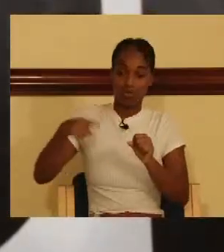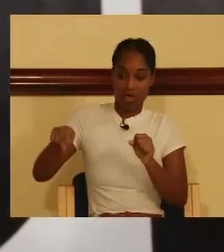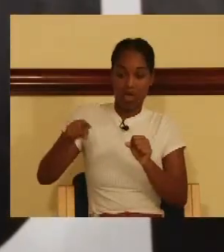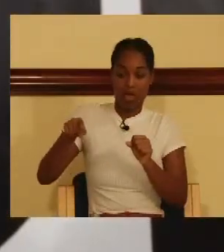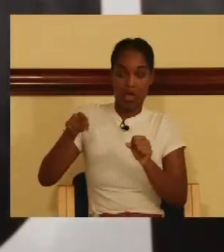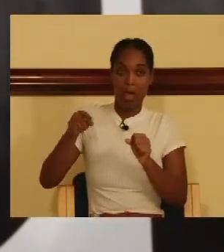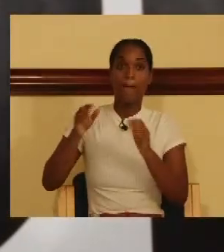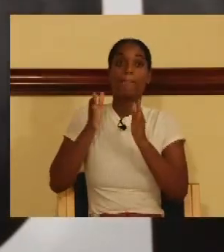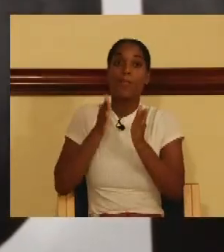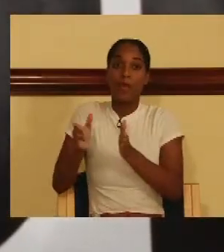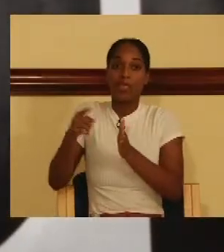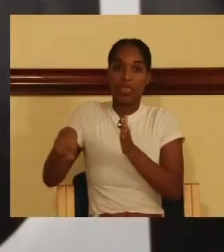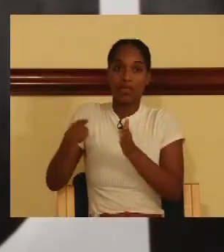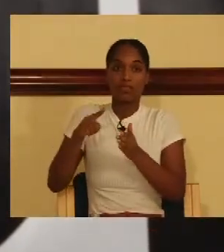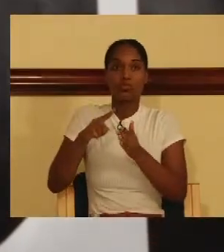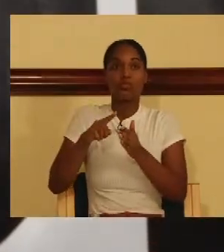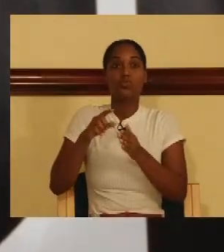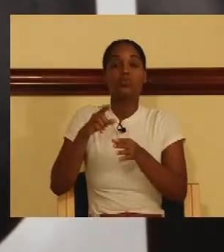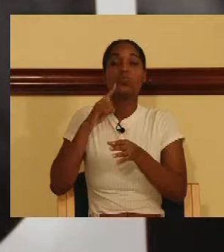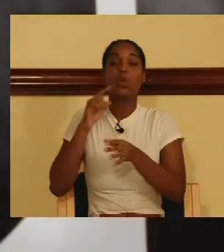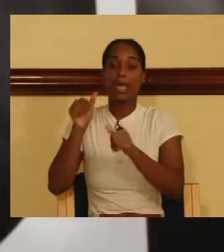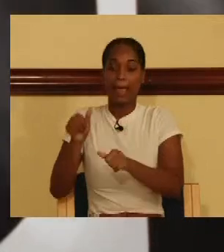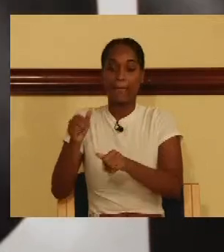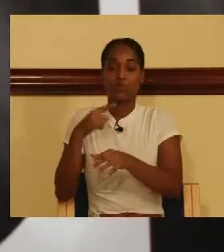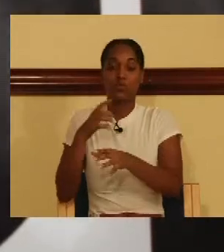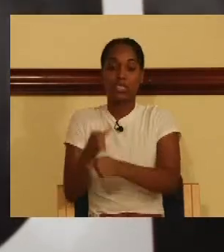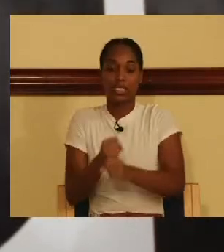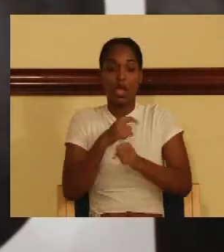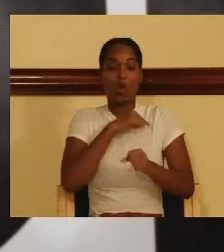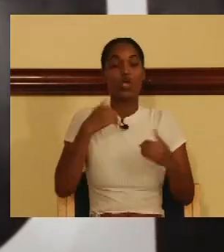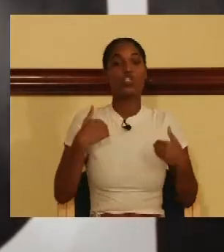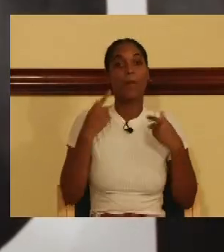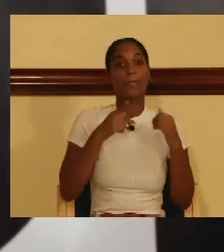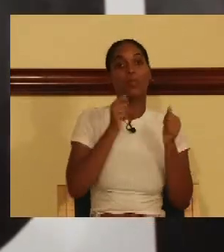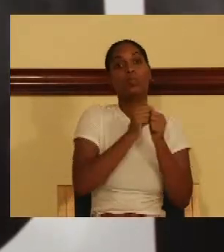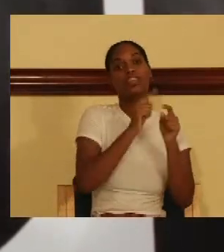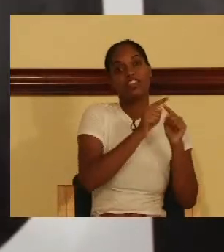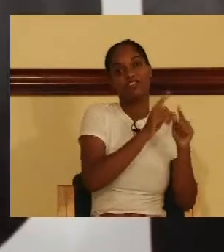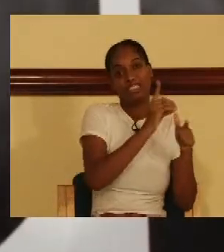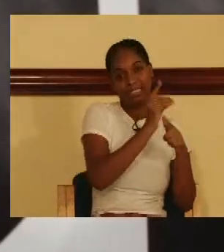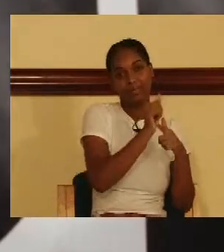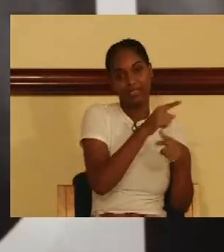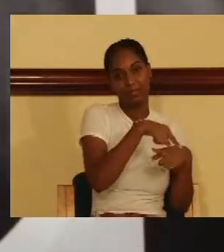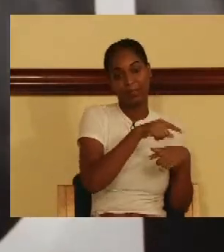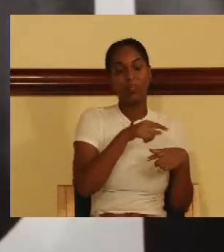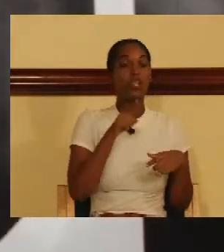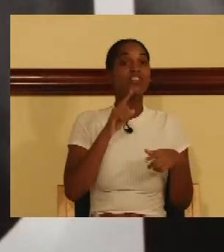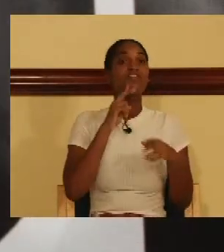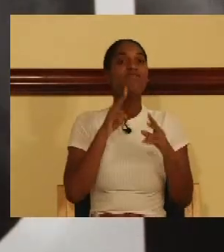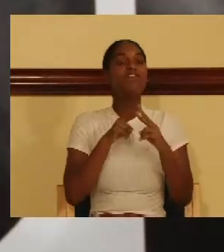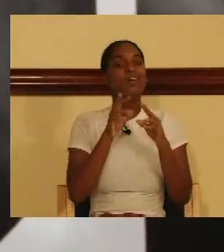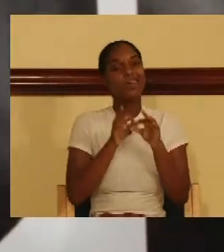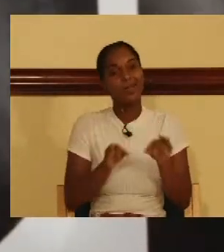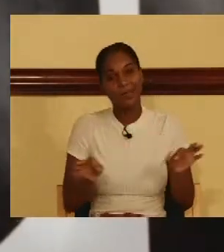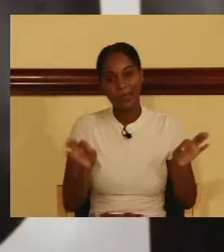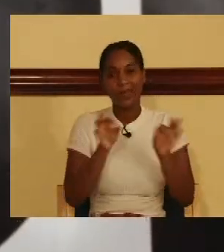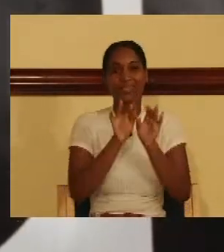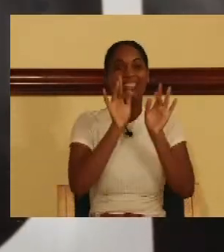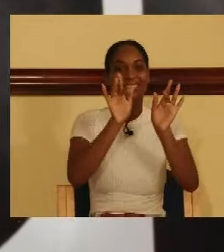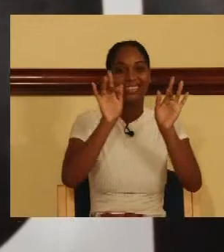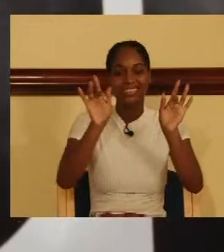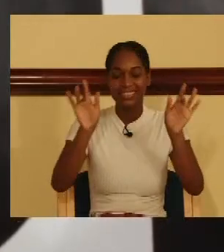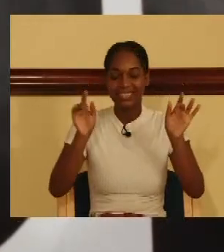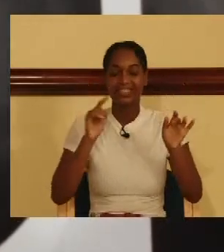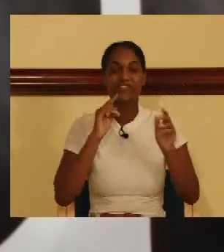them to take on our young people who have these varying disabilities. So it is extremely important. Sensitization is what